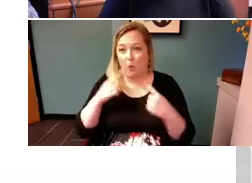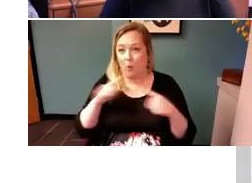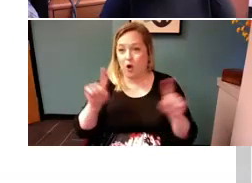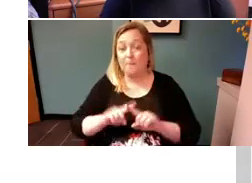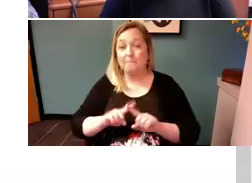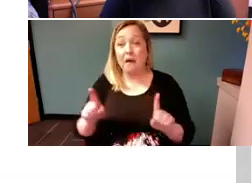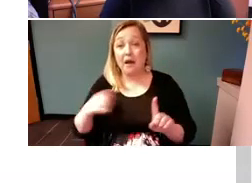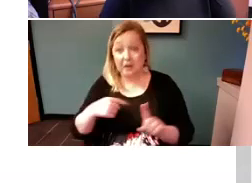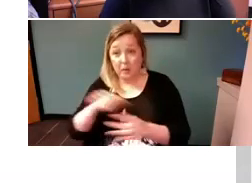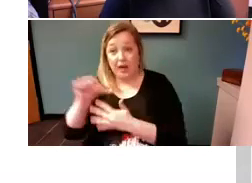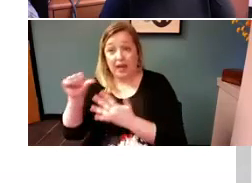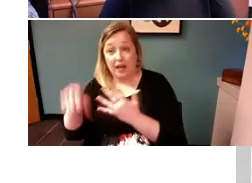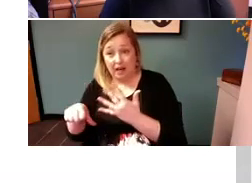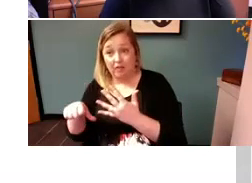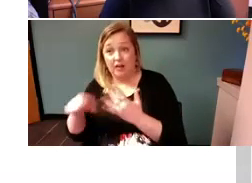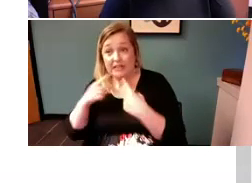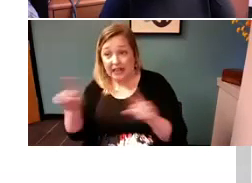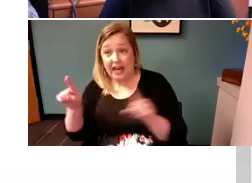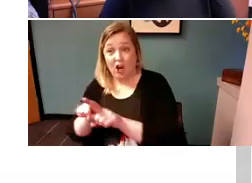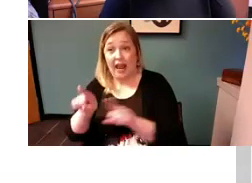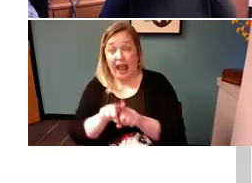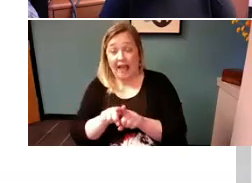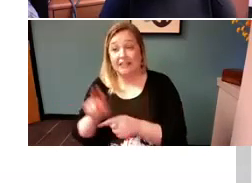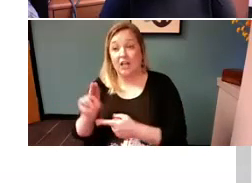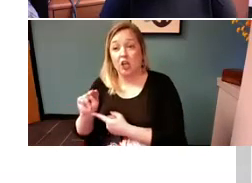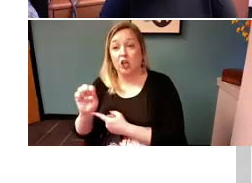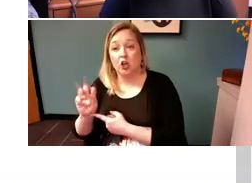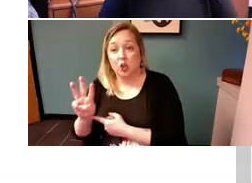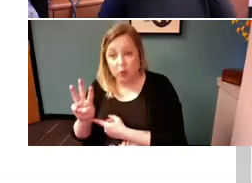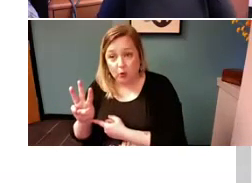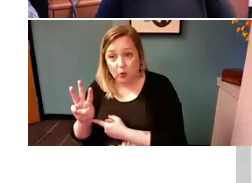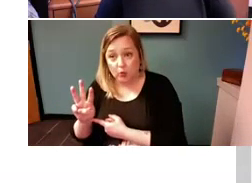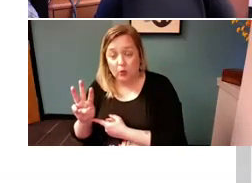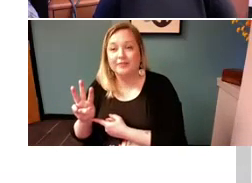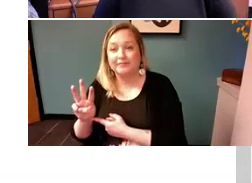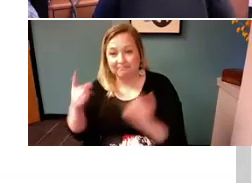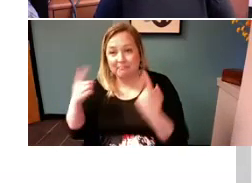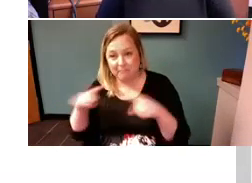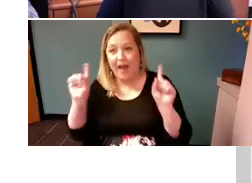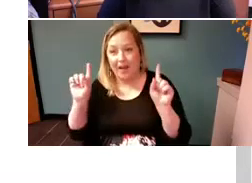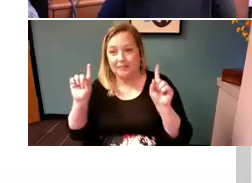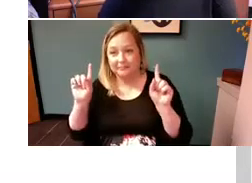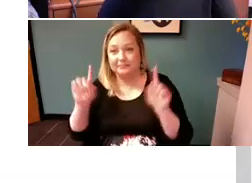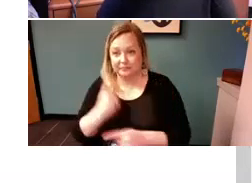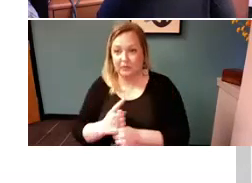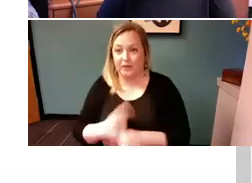new array with the keyword new, this worked, right? Okay.